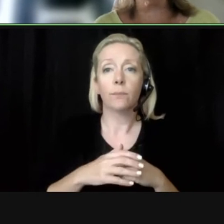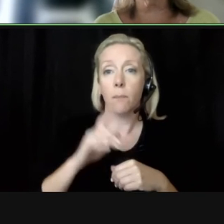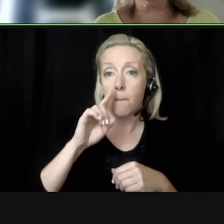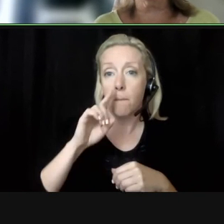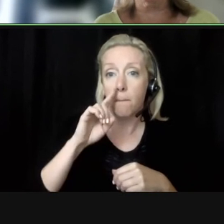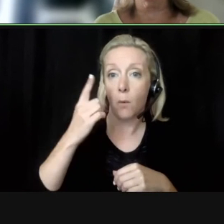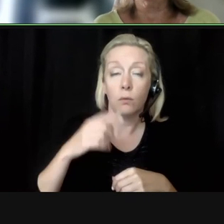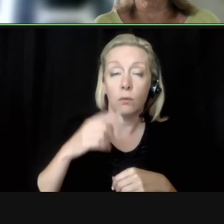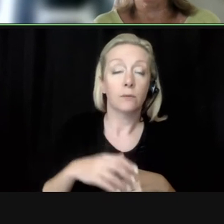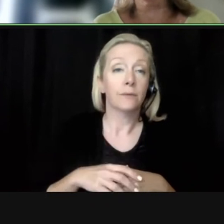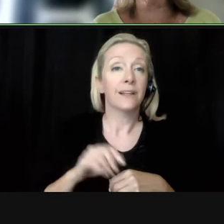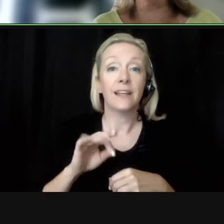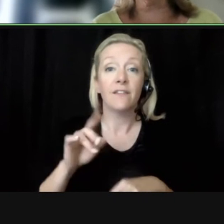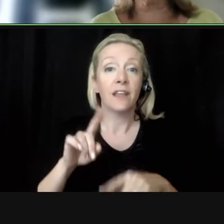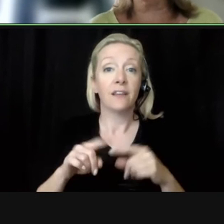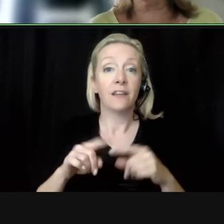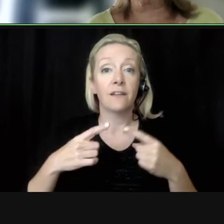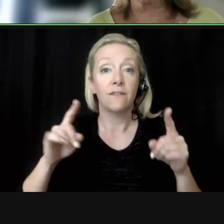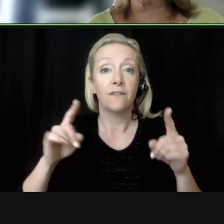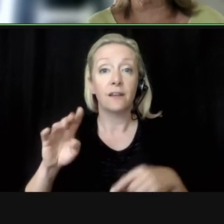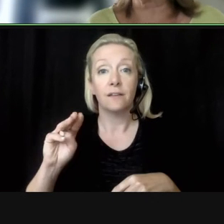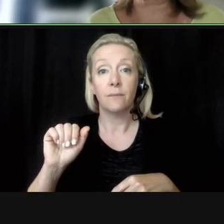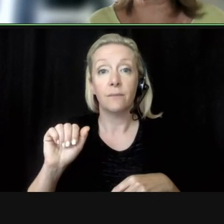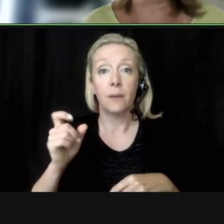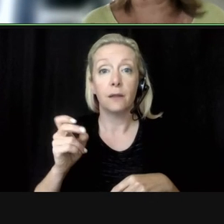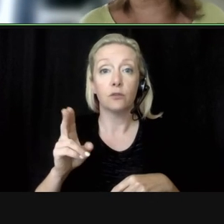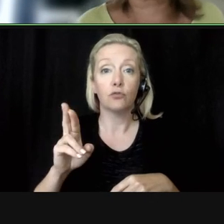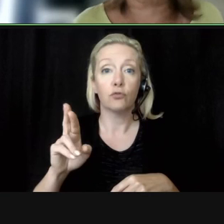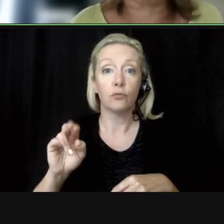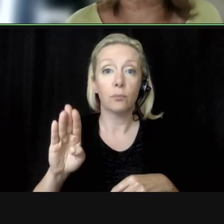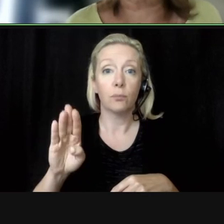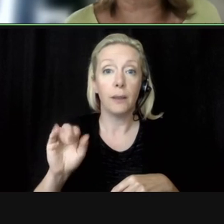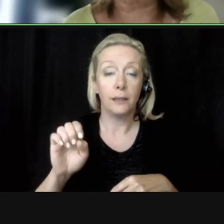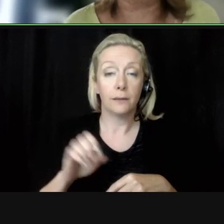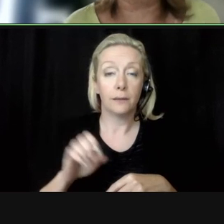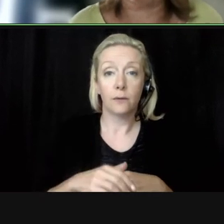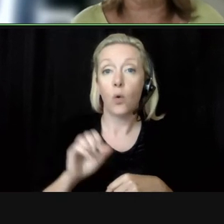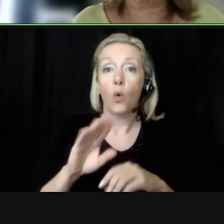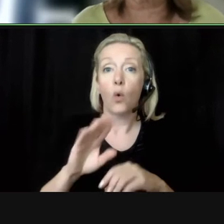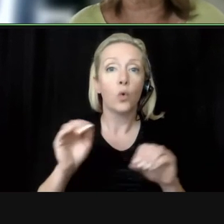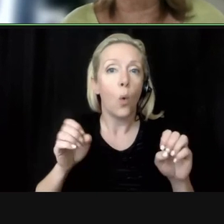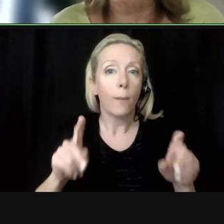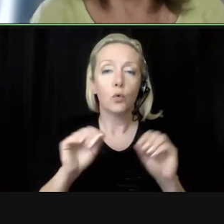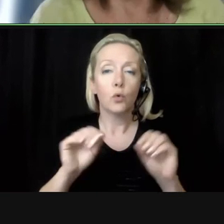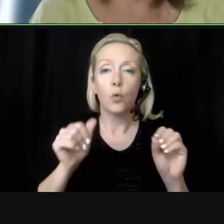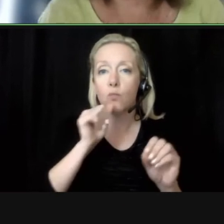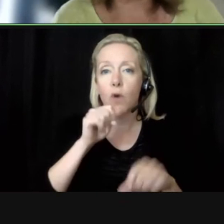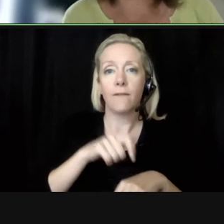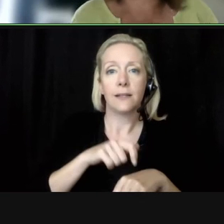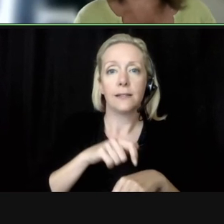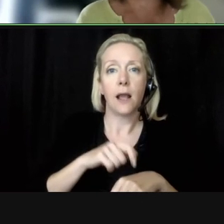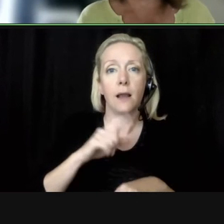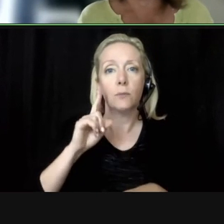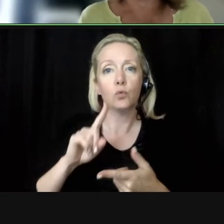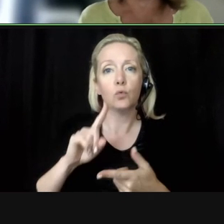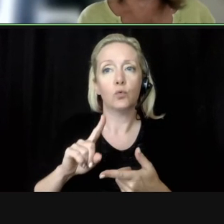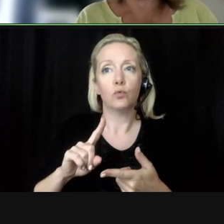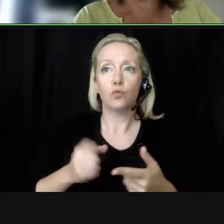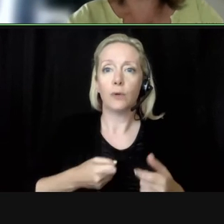masturbate effectively, and not having that private time or that opportunity to